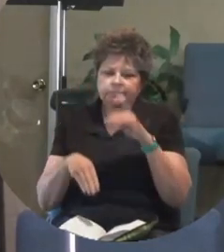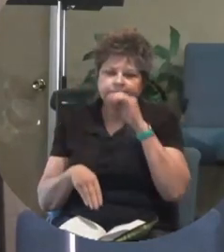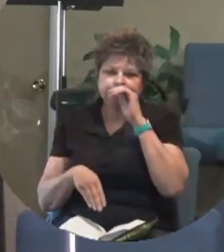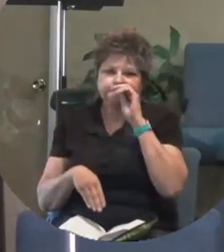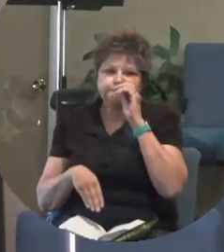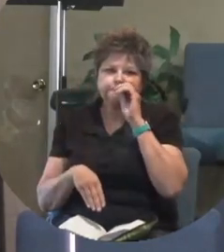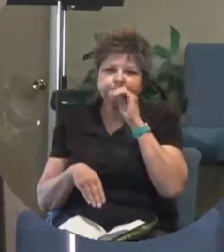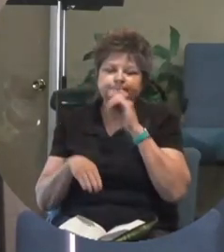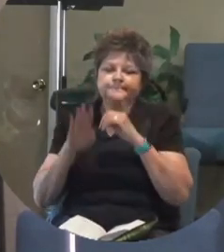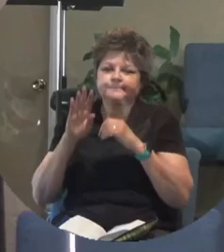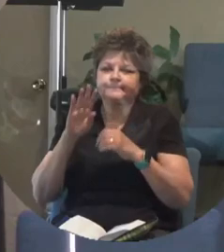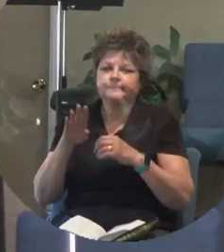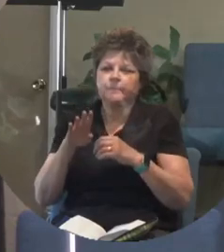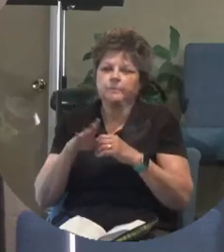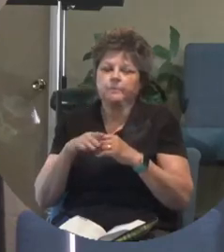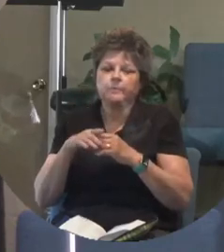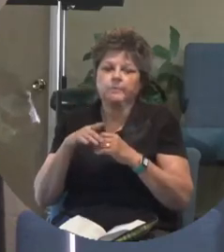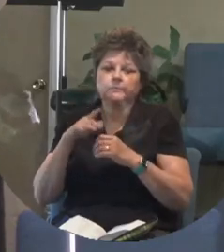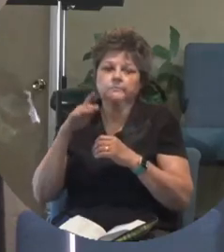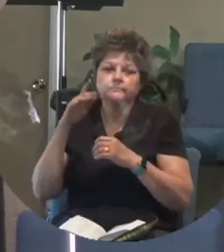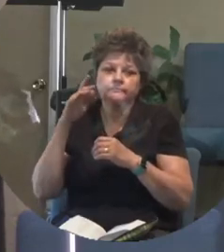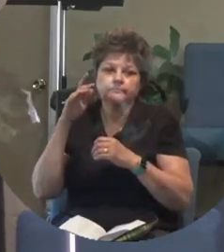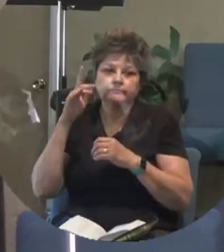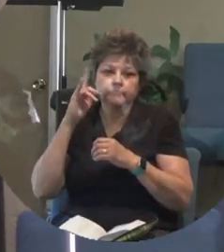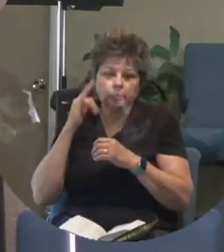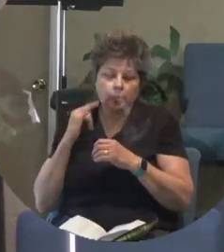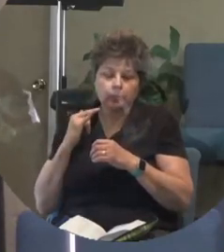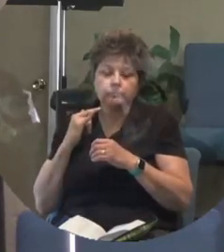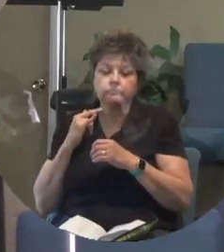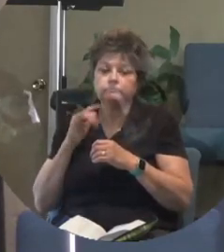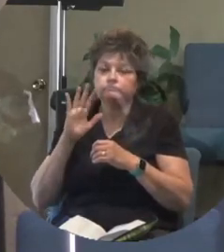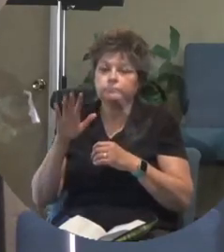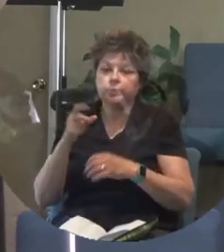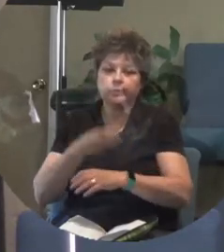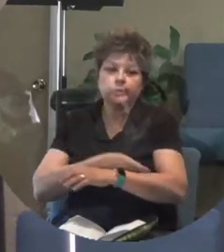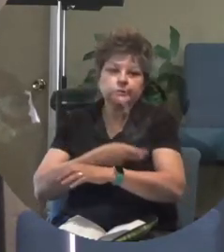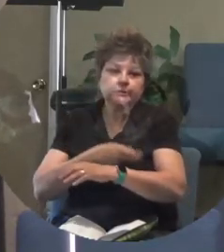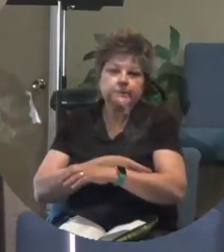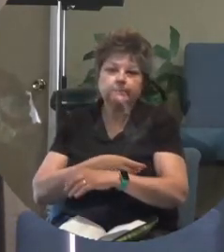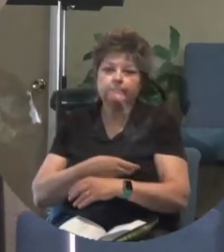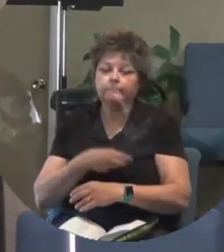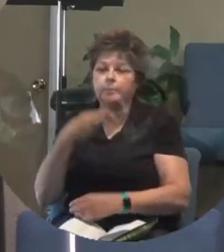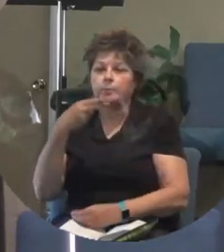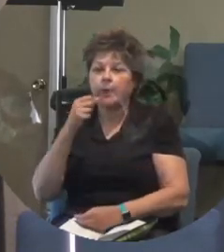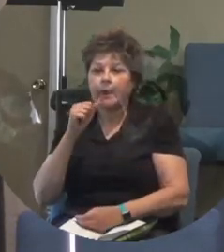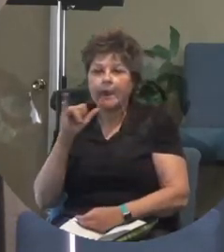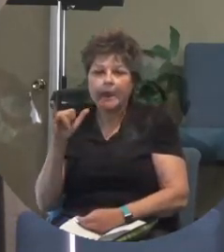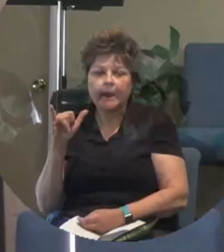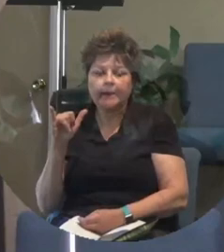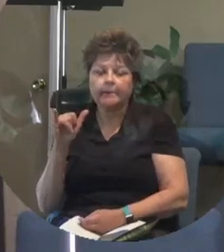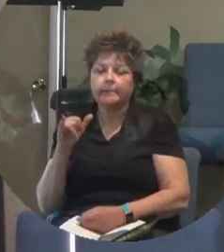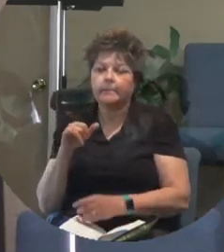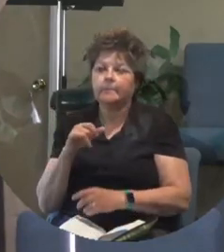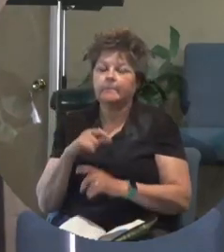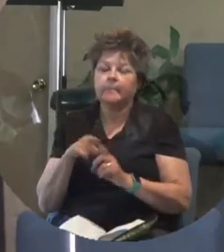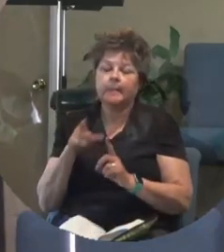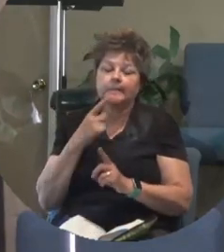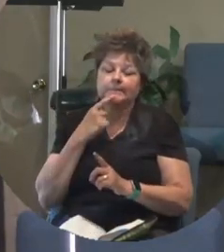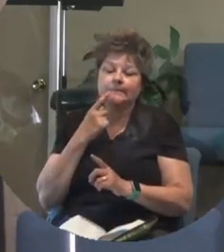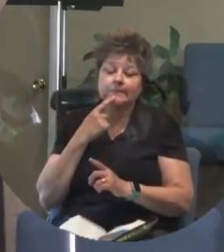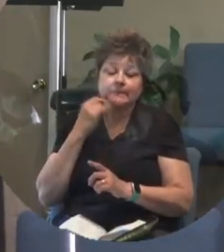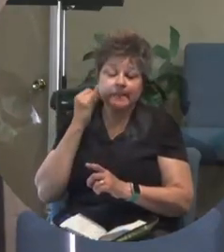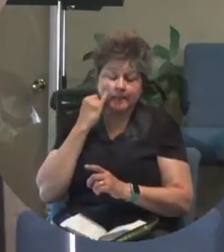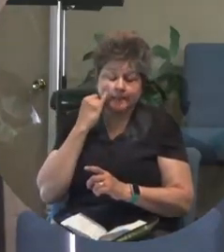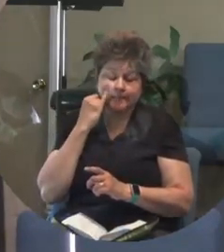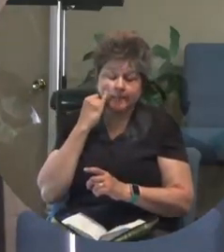Your gold could go in your barn. Your sheep, your hay. But he says this. He says, if